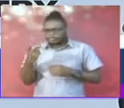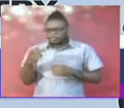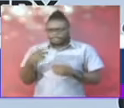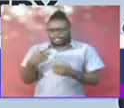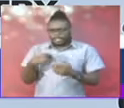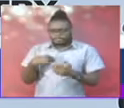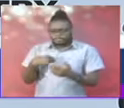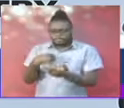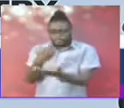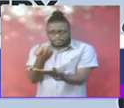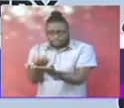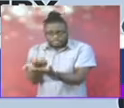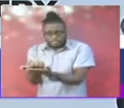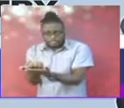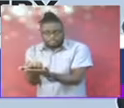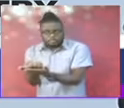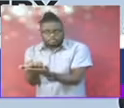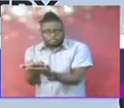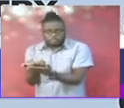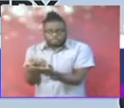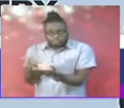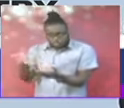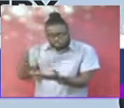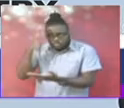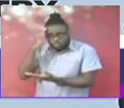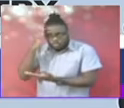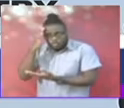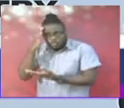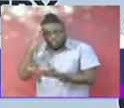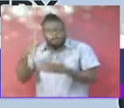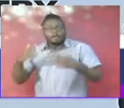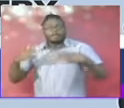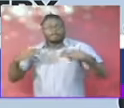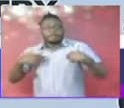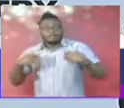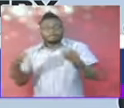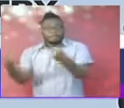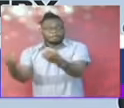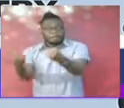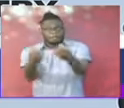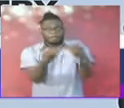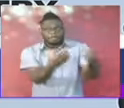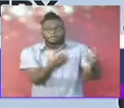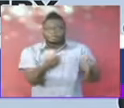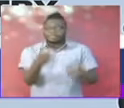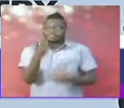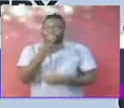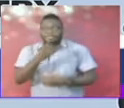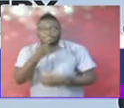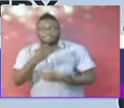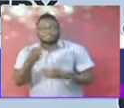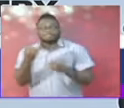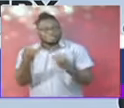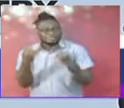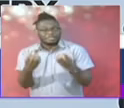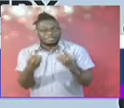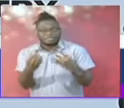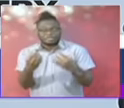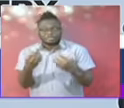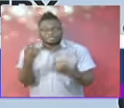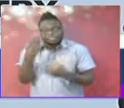high prevalence rate of diabetes. Dr. Hines has said that we have seen a large proportion of the people over 60 being